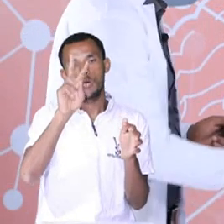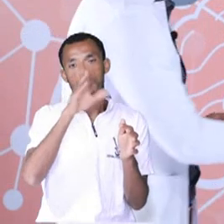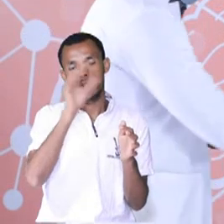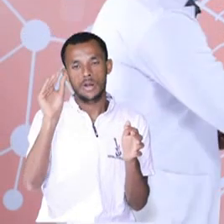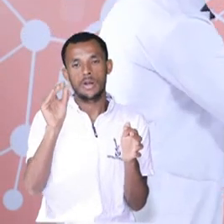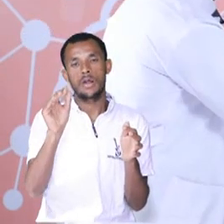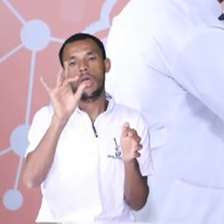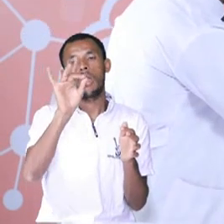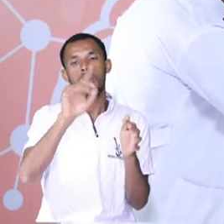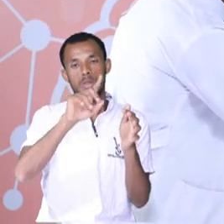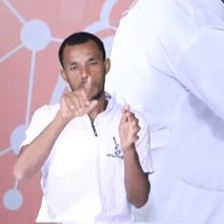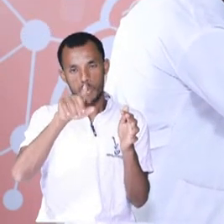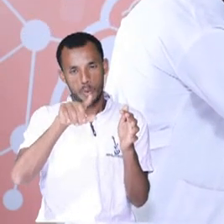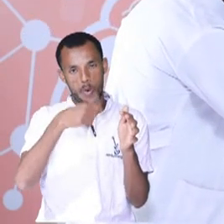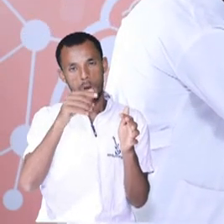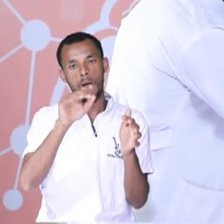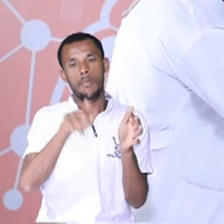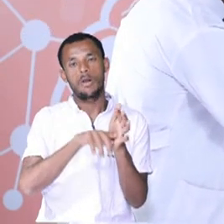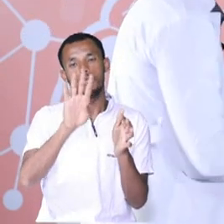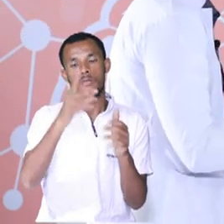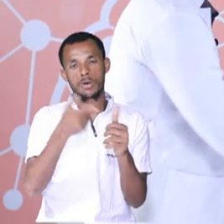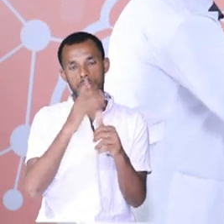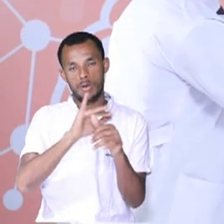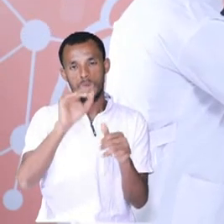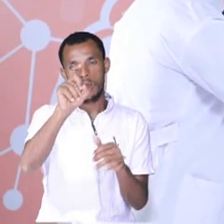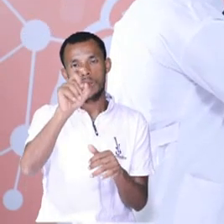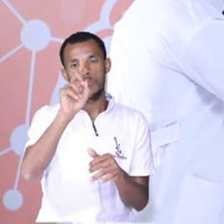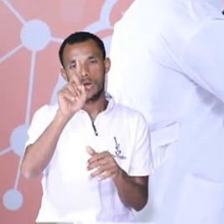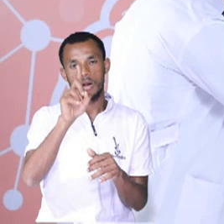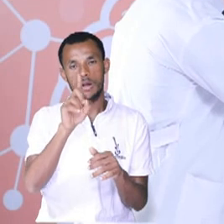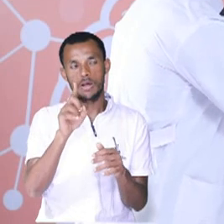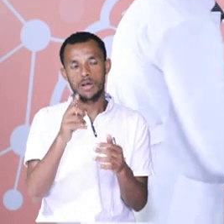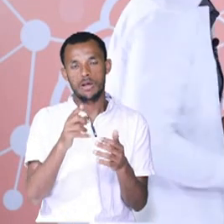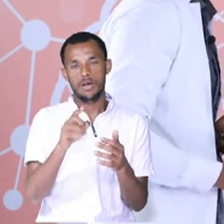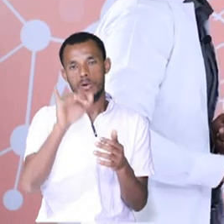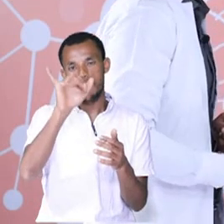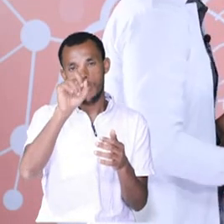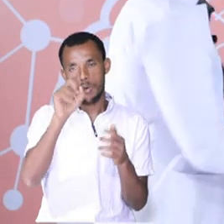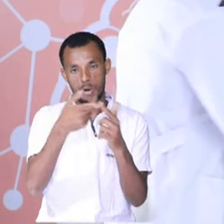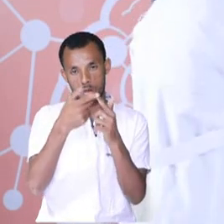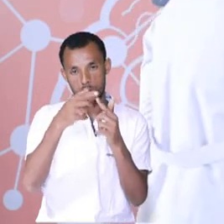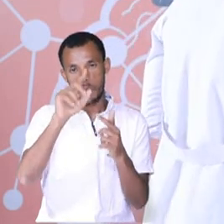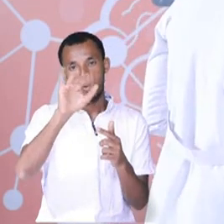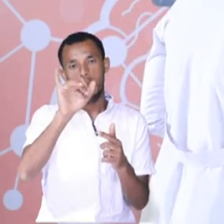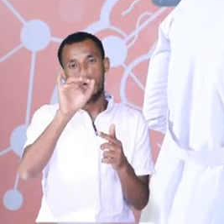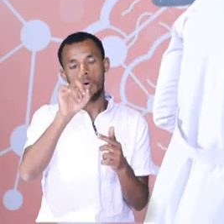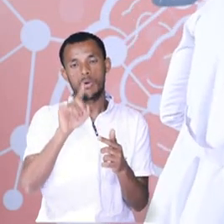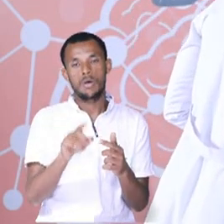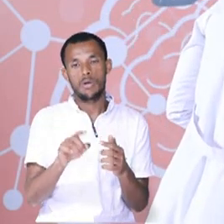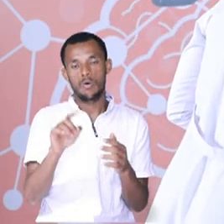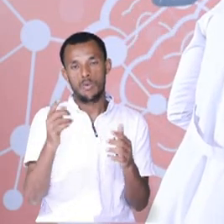4, here is, let's say the first one is x1, this one is y1. And the